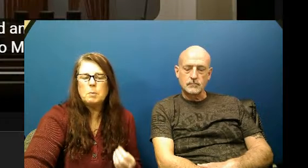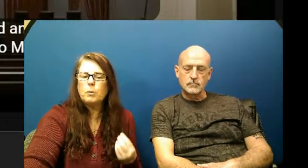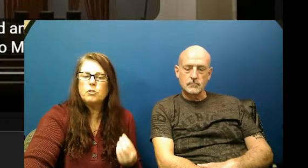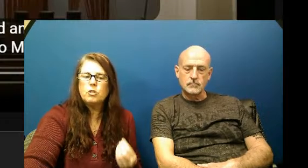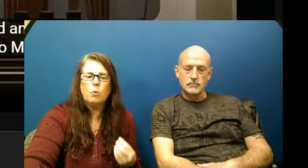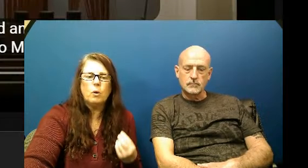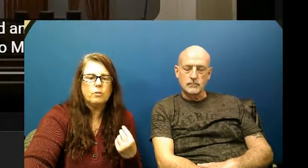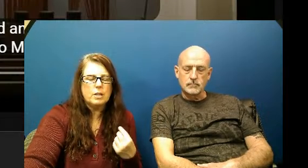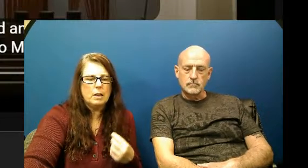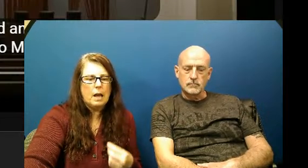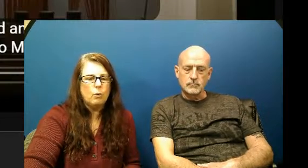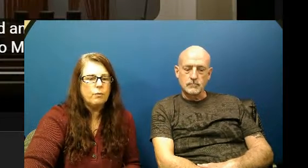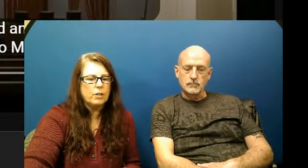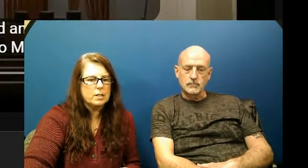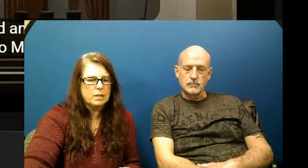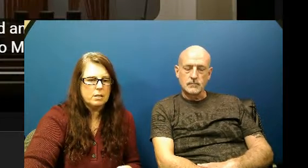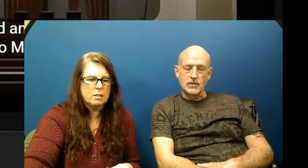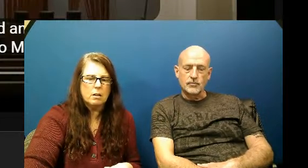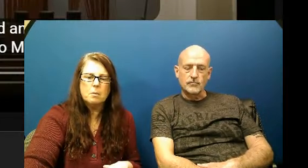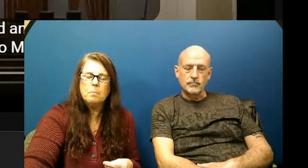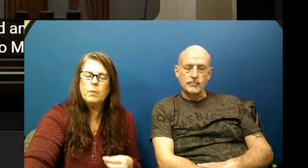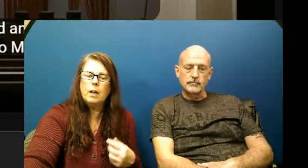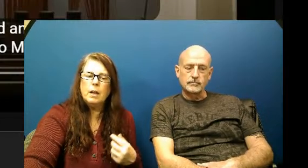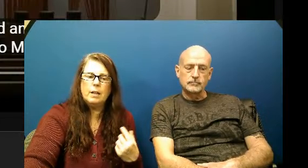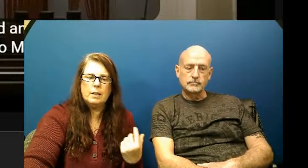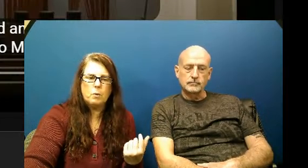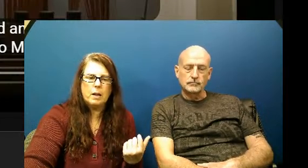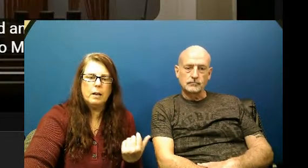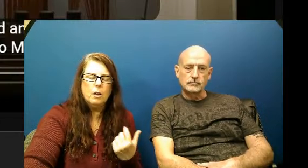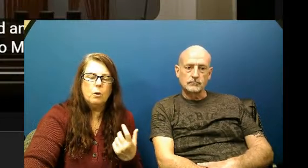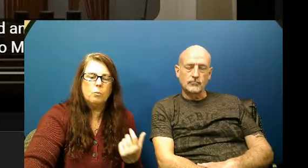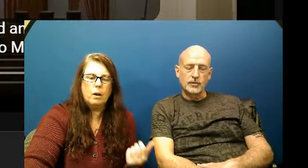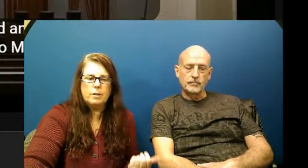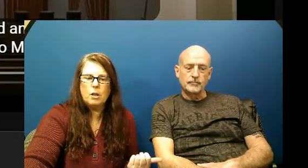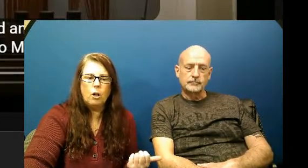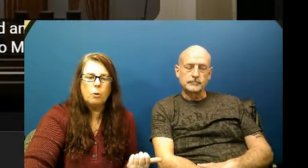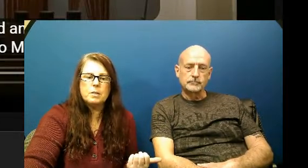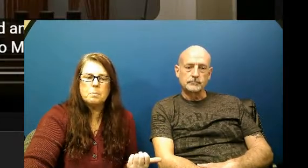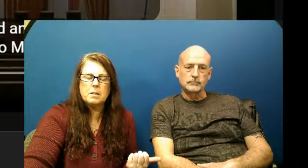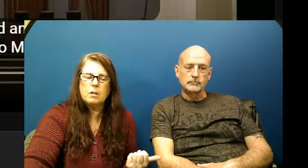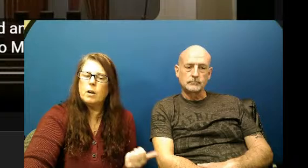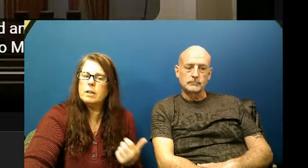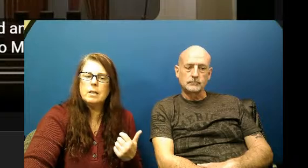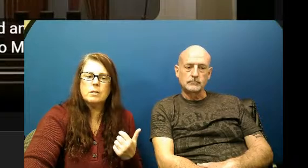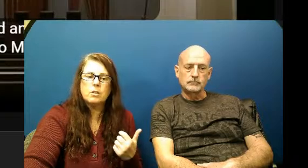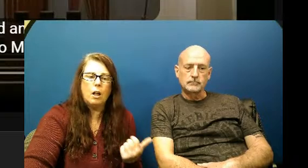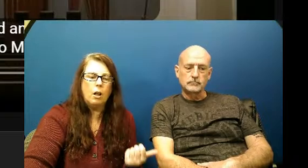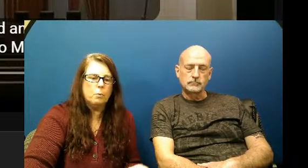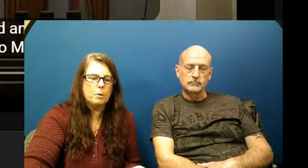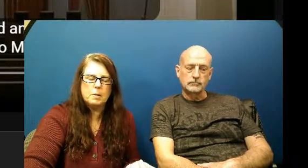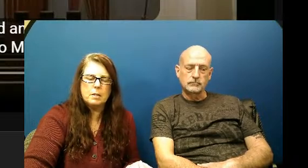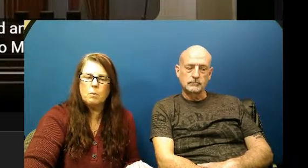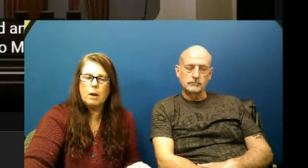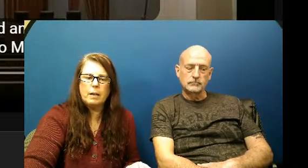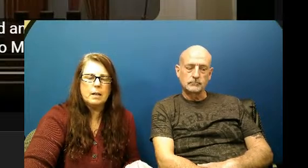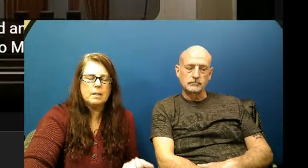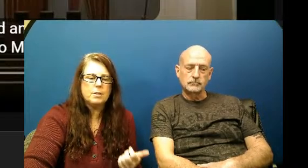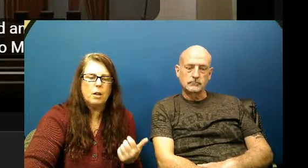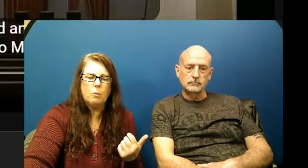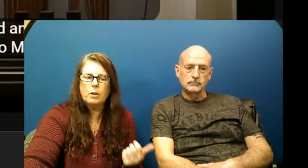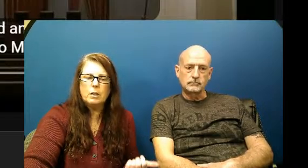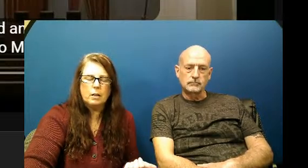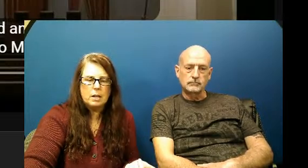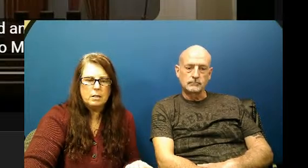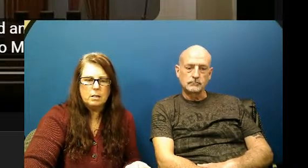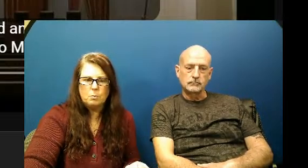majority of people don't understand how to fix the system, and that's why Ron's always busy, you guys. He is always busy writing case